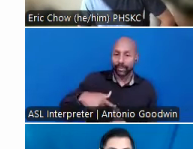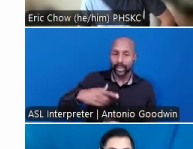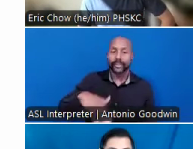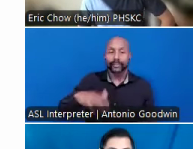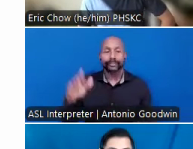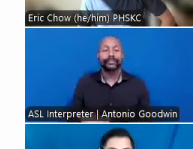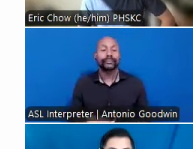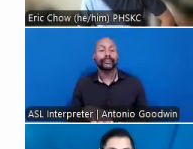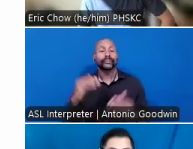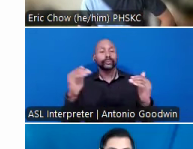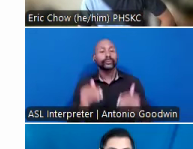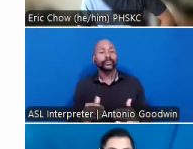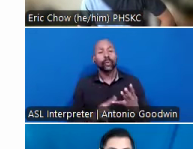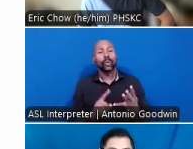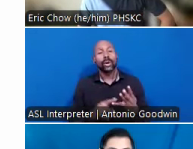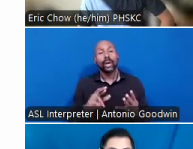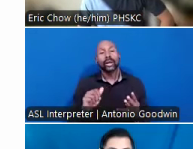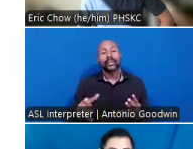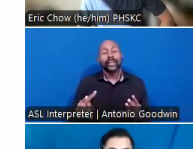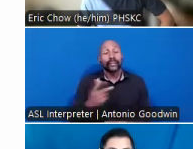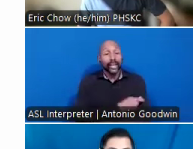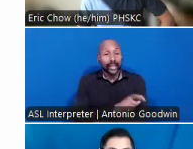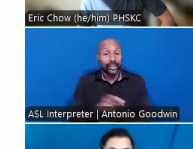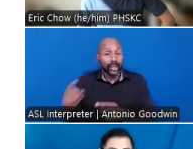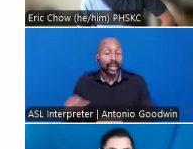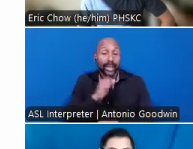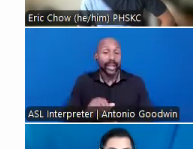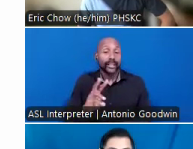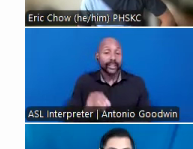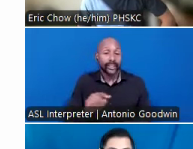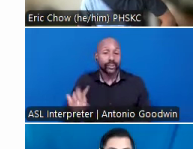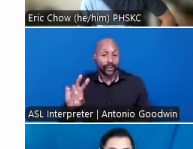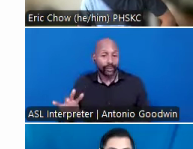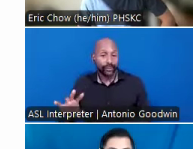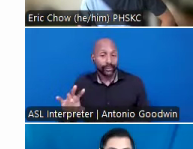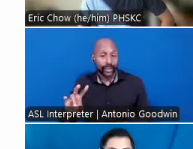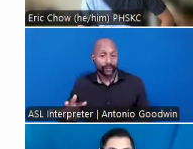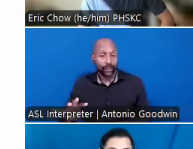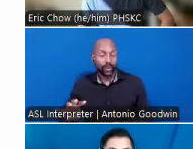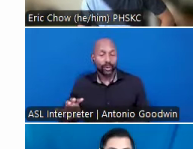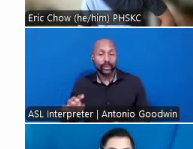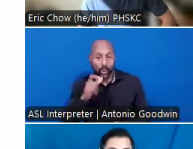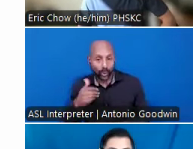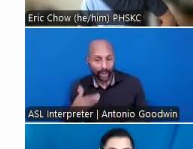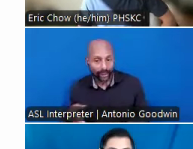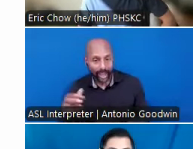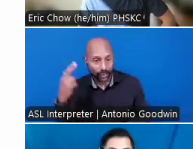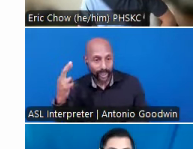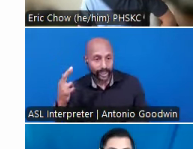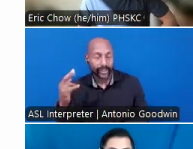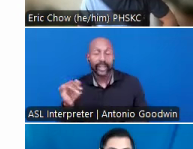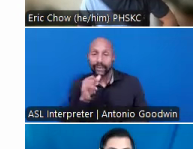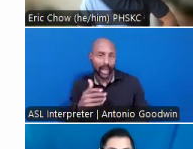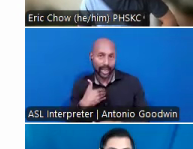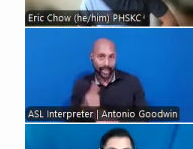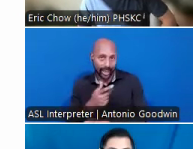risk of RSV complications should get the RSV vaccine. And of course, it's an important reminder that if you're going